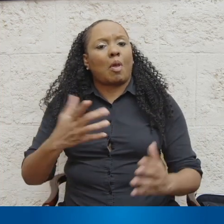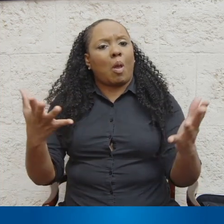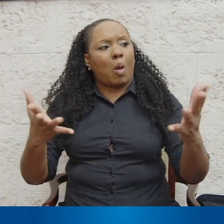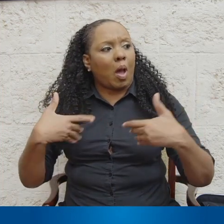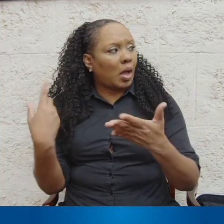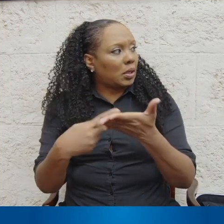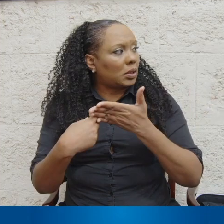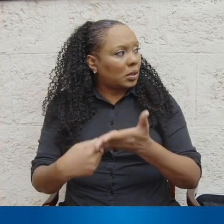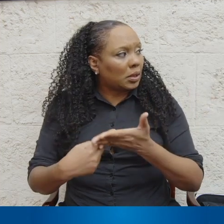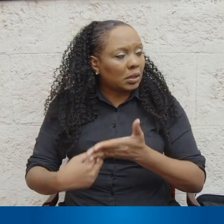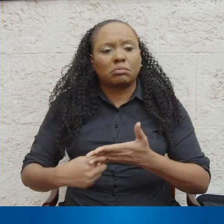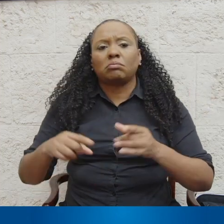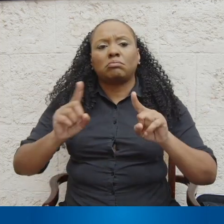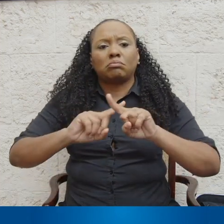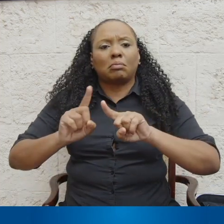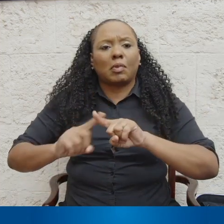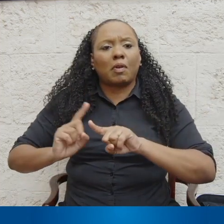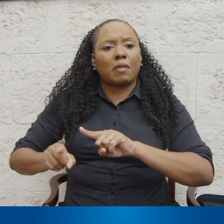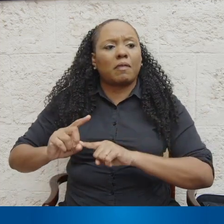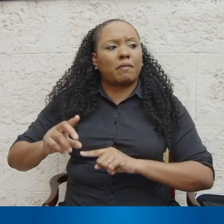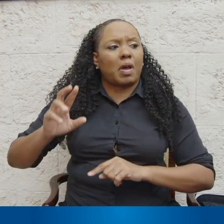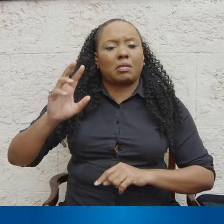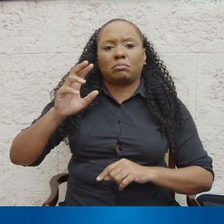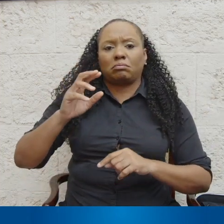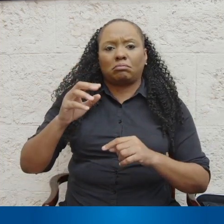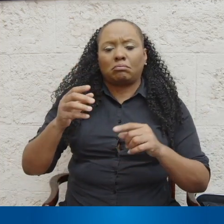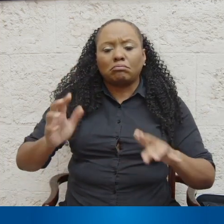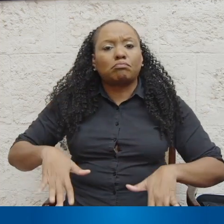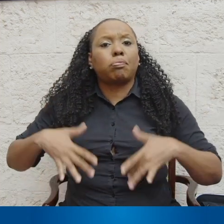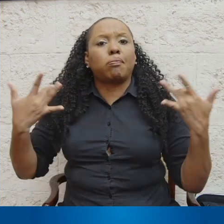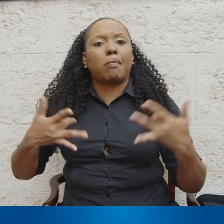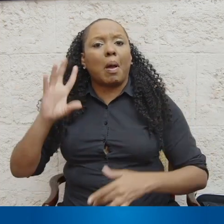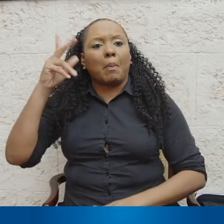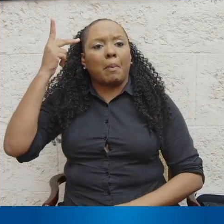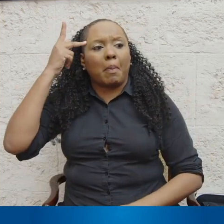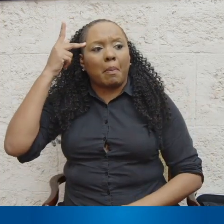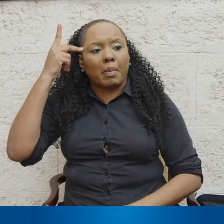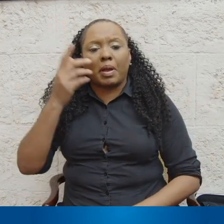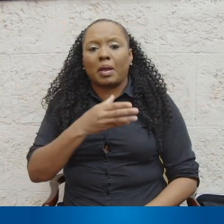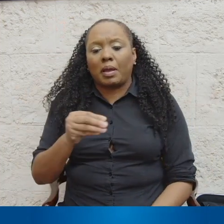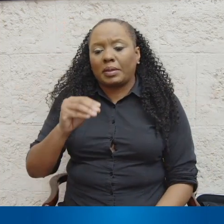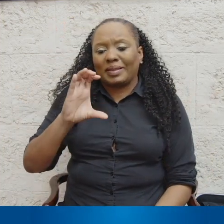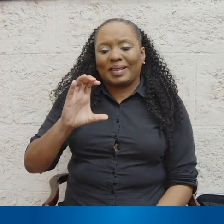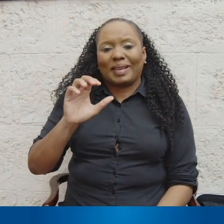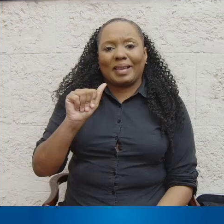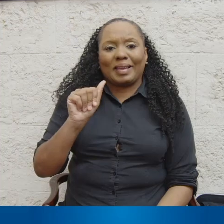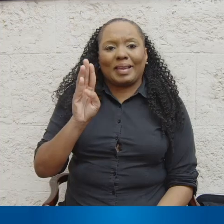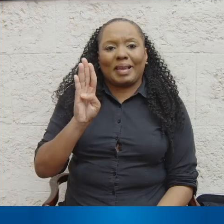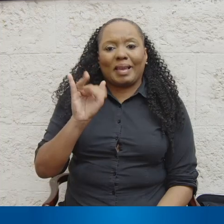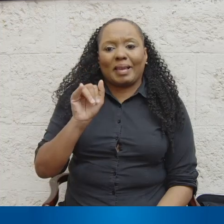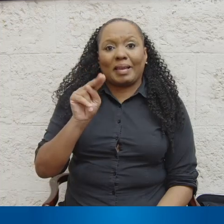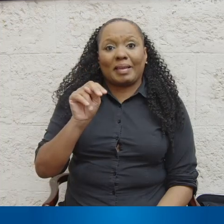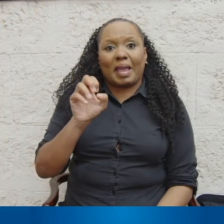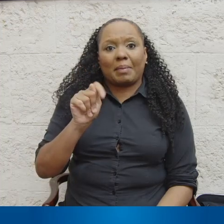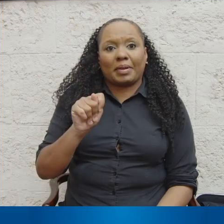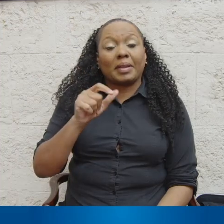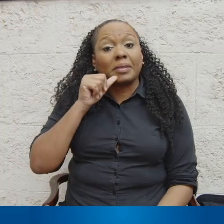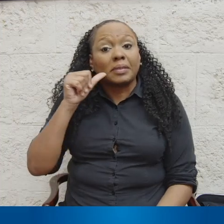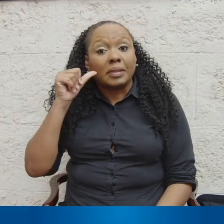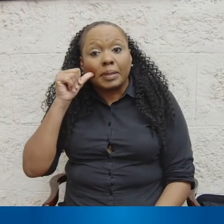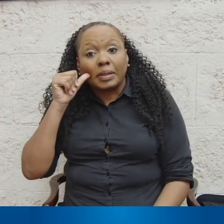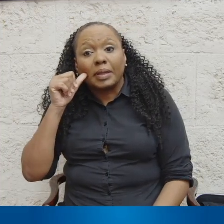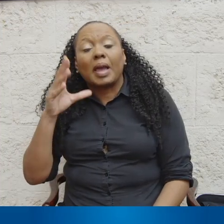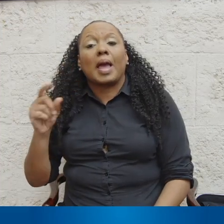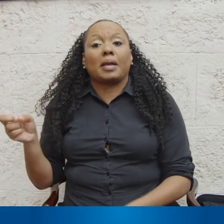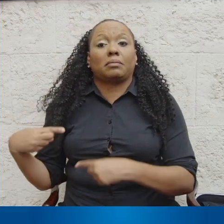in Cabinet over yesterday and also ratified from the following week. And the most pressing matter